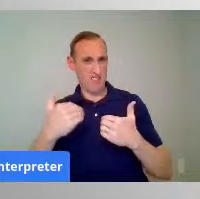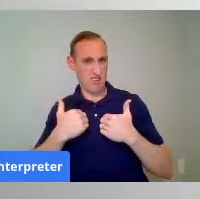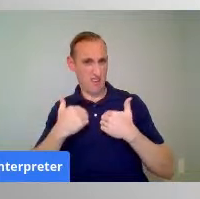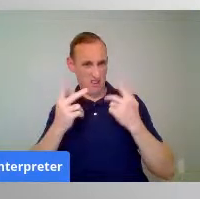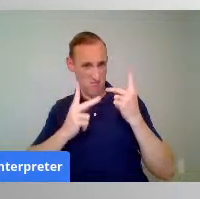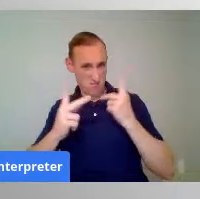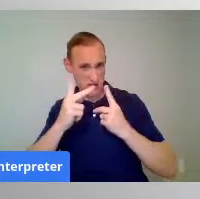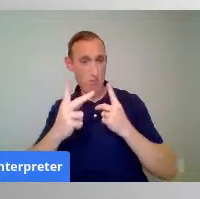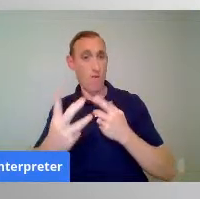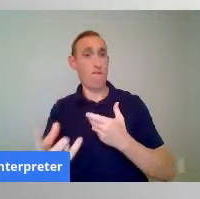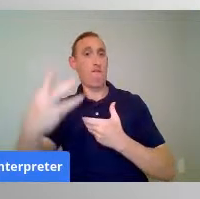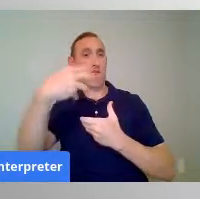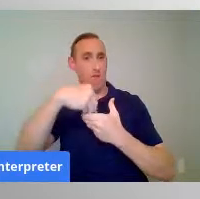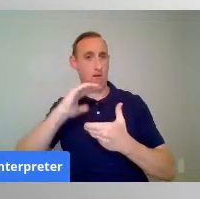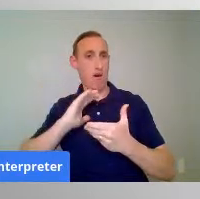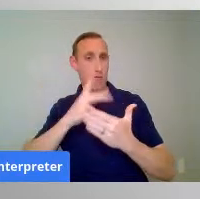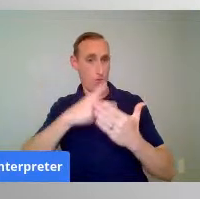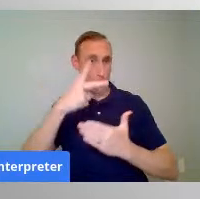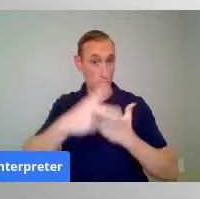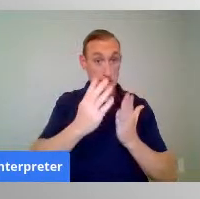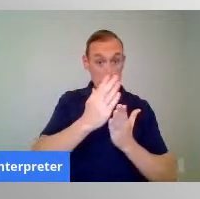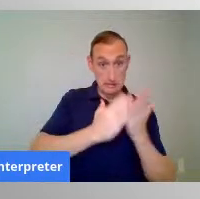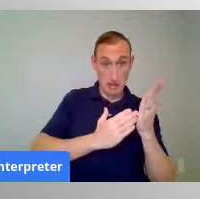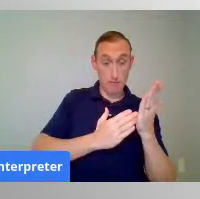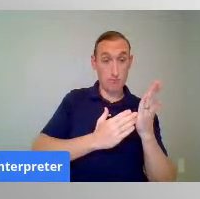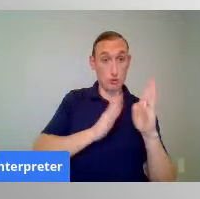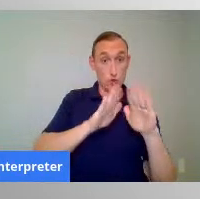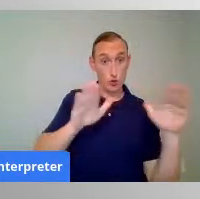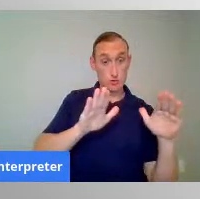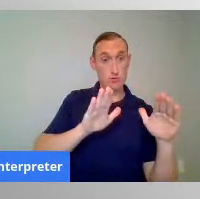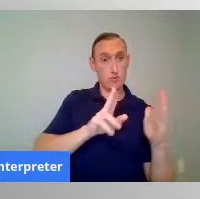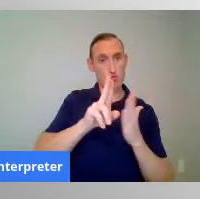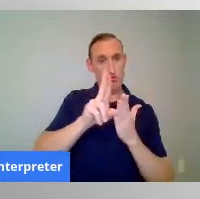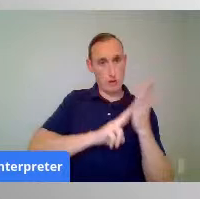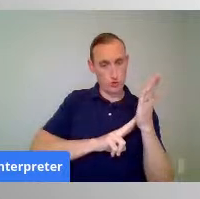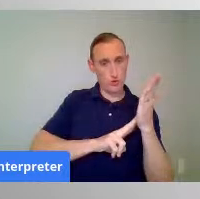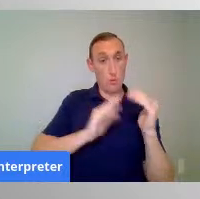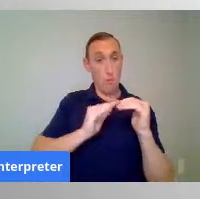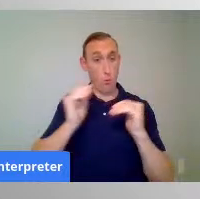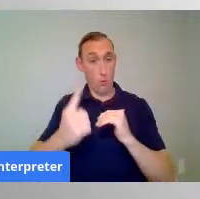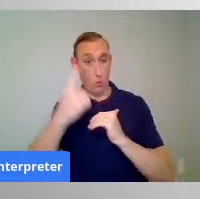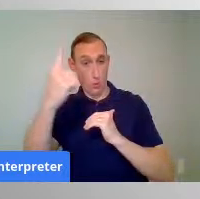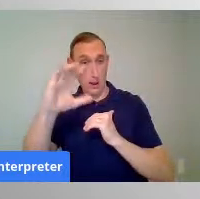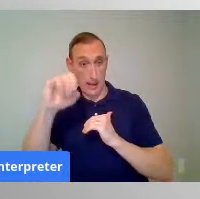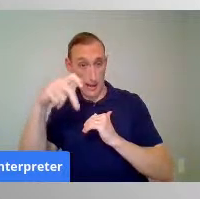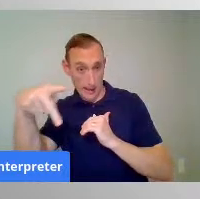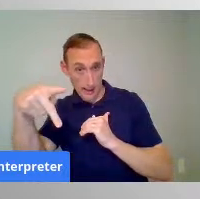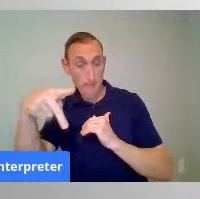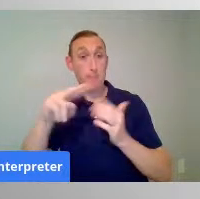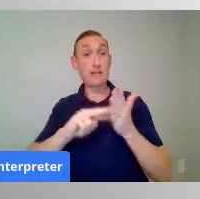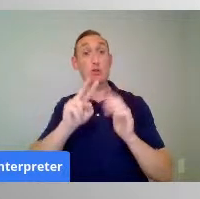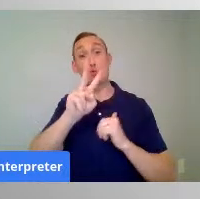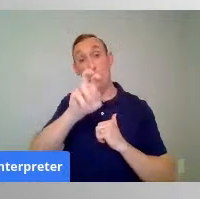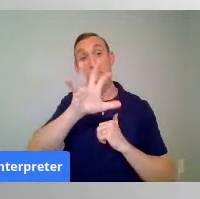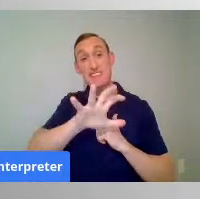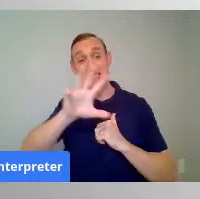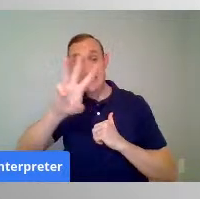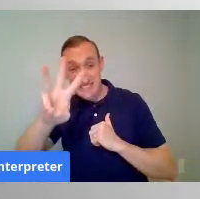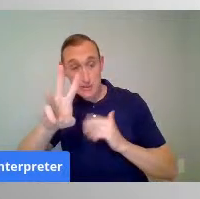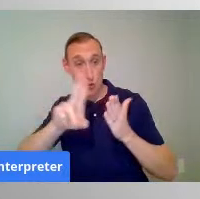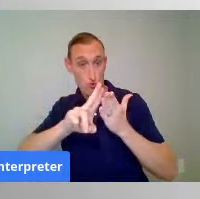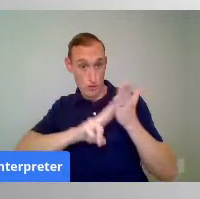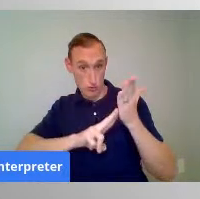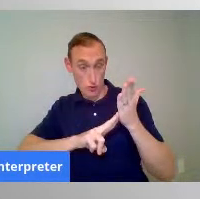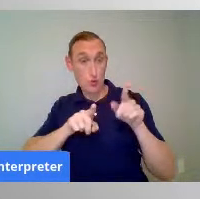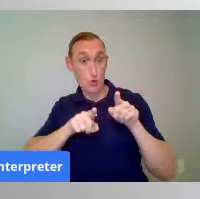for more than one camp, but that's 5,600 registrations during the course of the summer. One